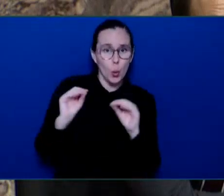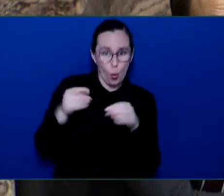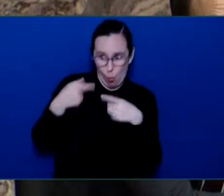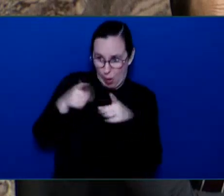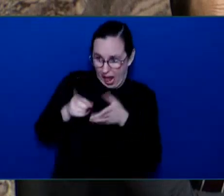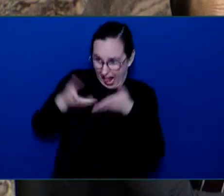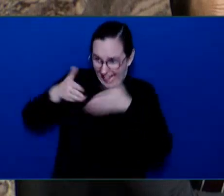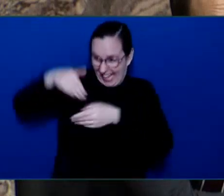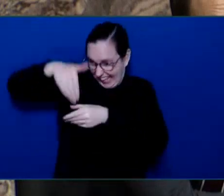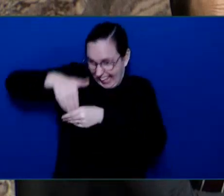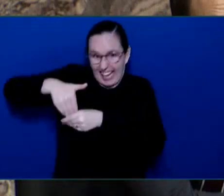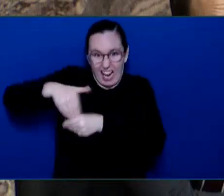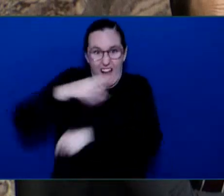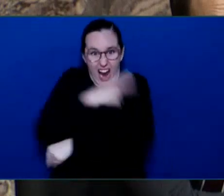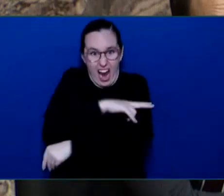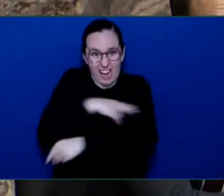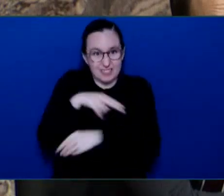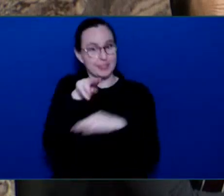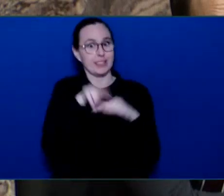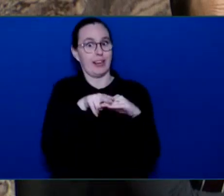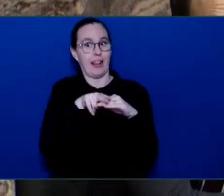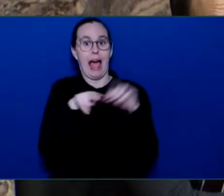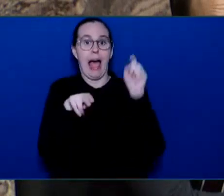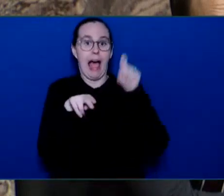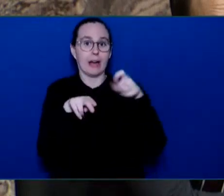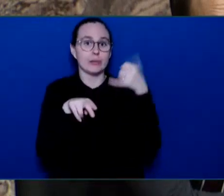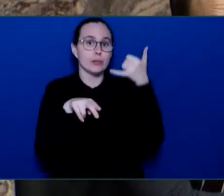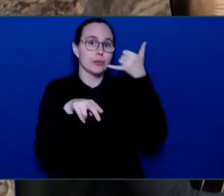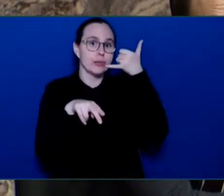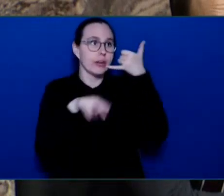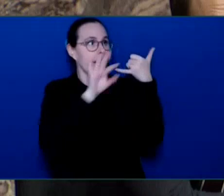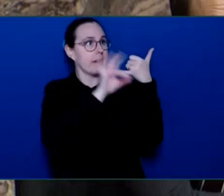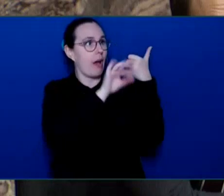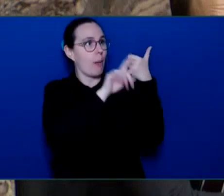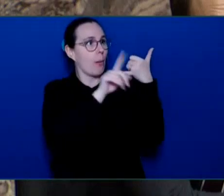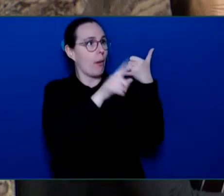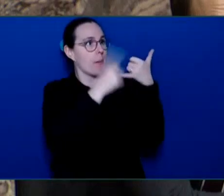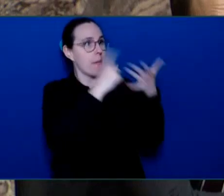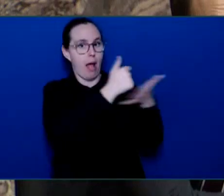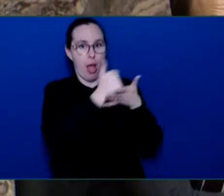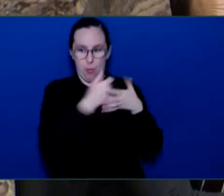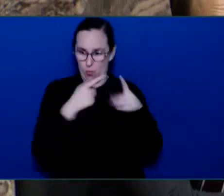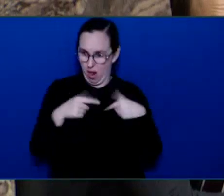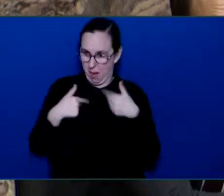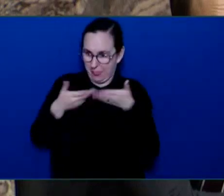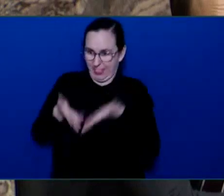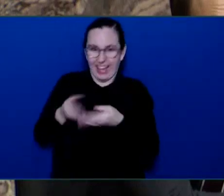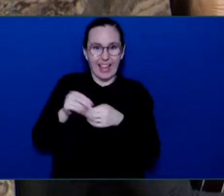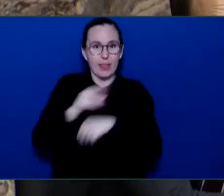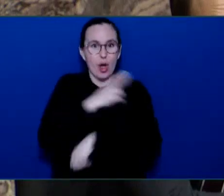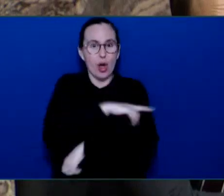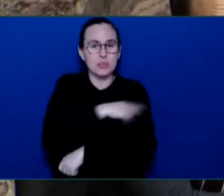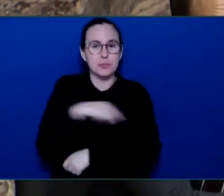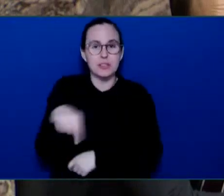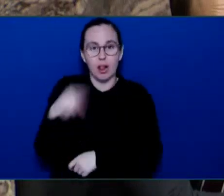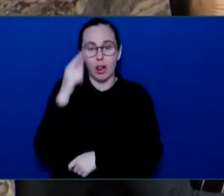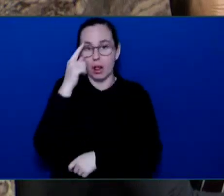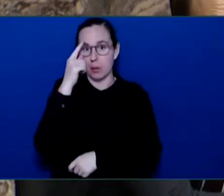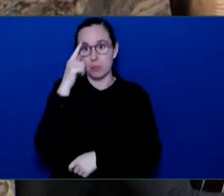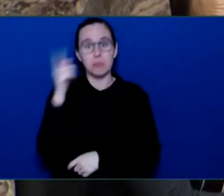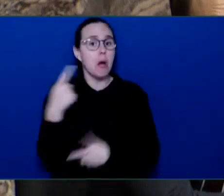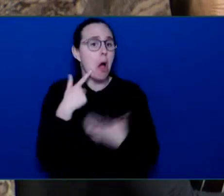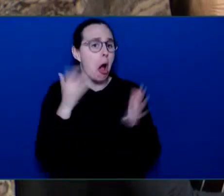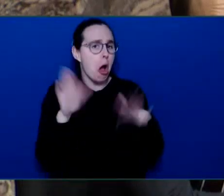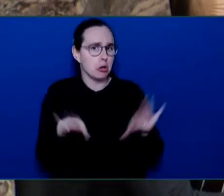the hospital. All this, and the health minister calls the crisis just the new normal. So how can the premier possibly defend